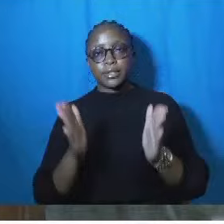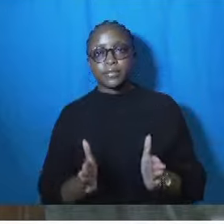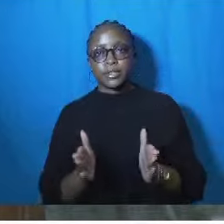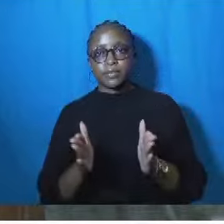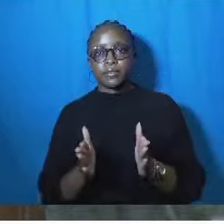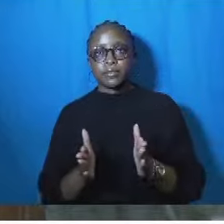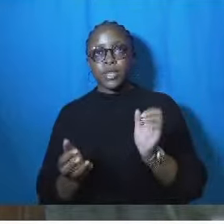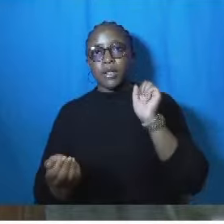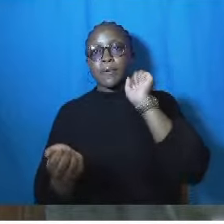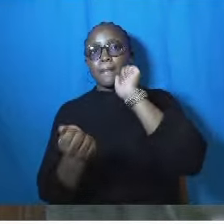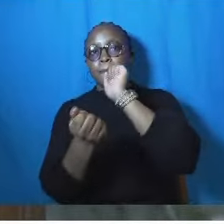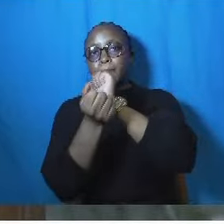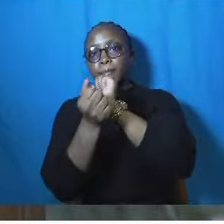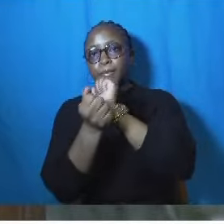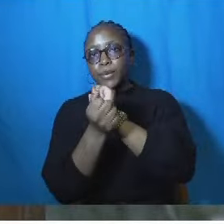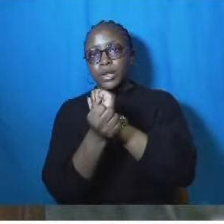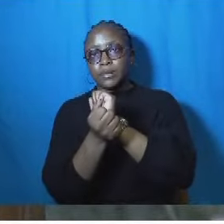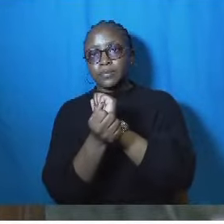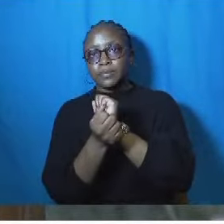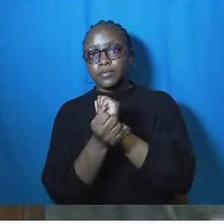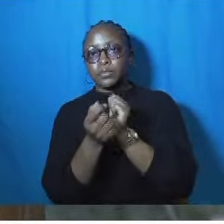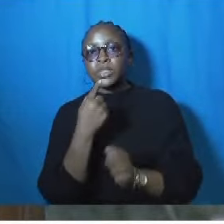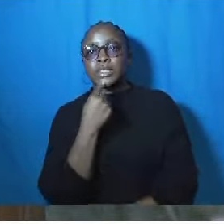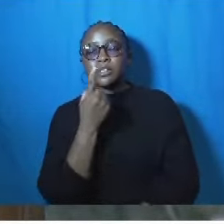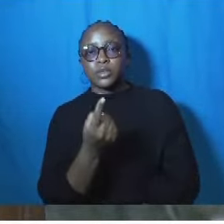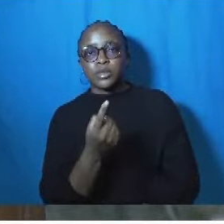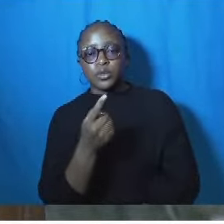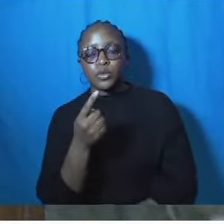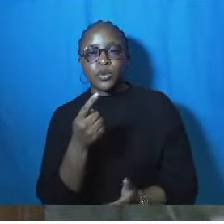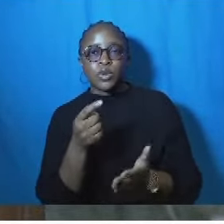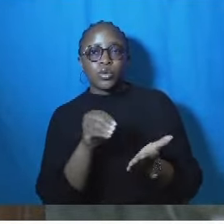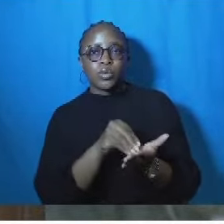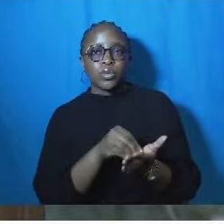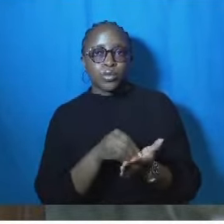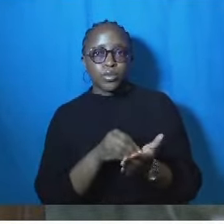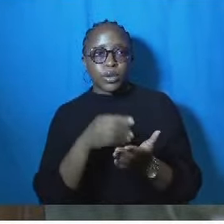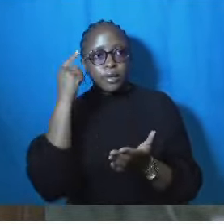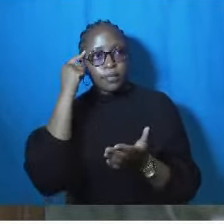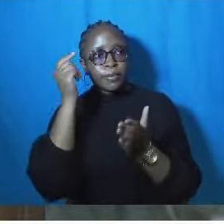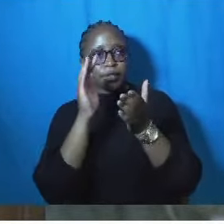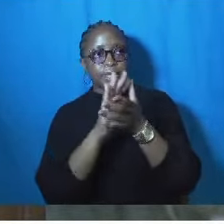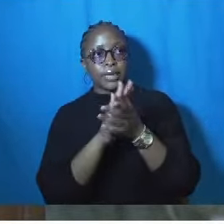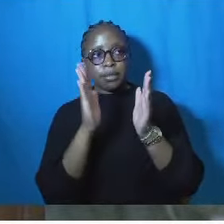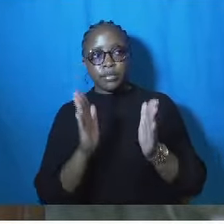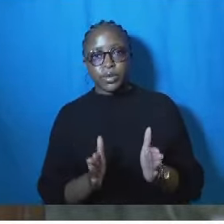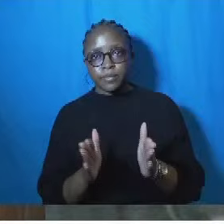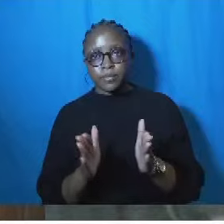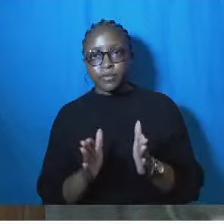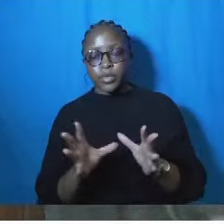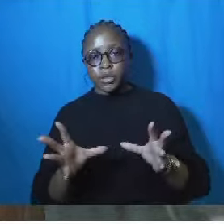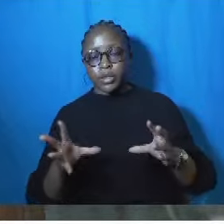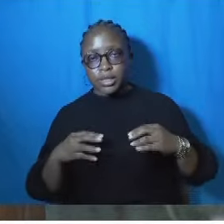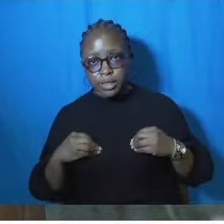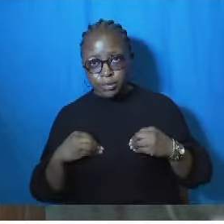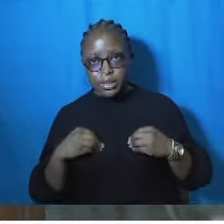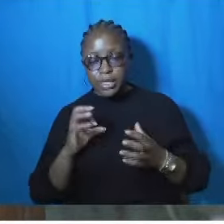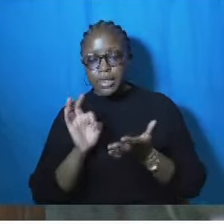Paul is addressing the stronger believer to bear with the failings of the weaker one.